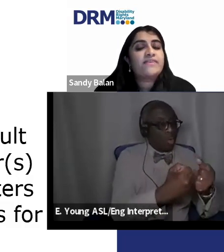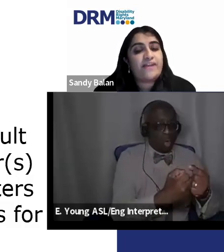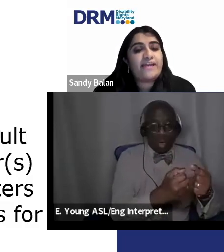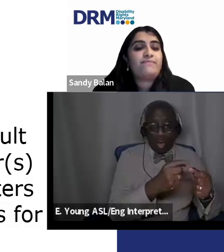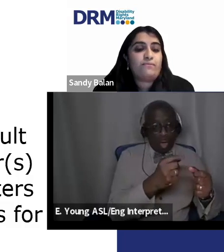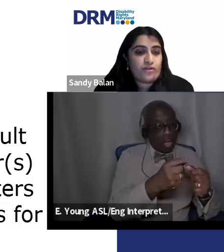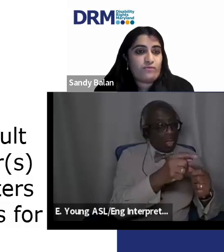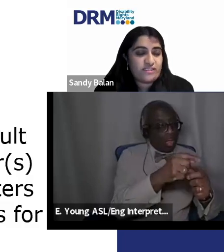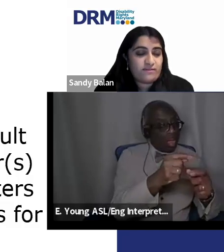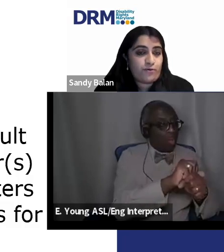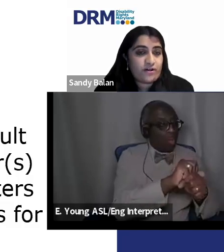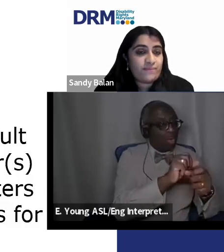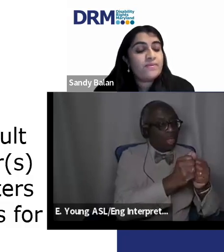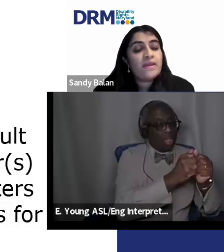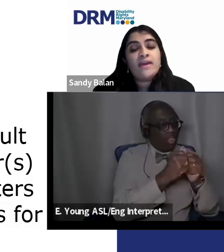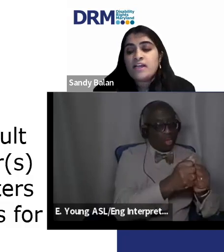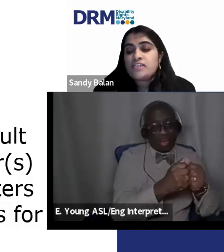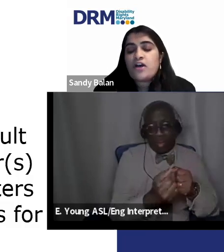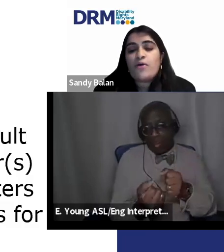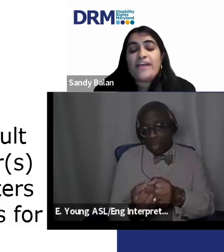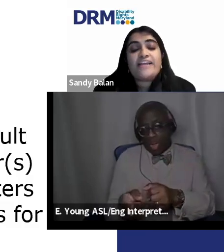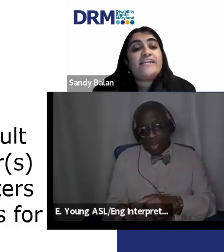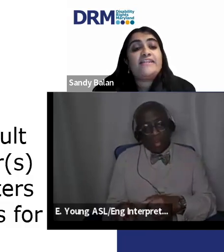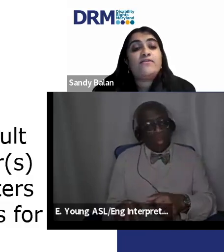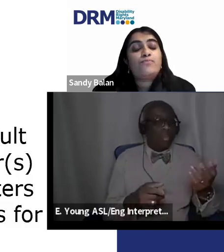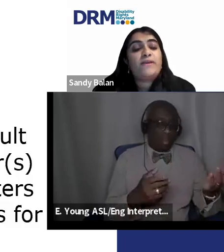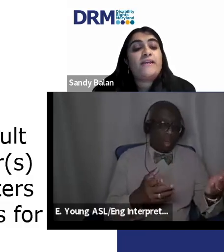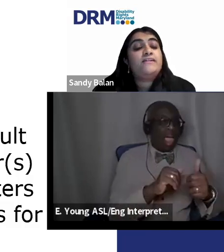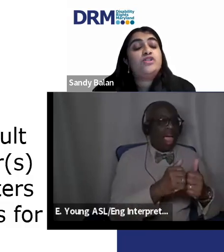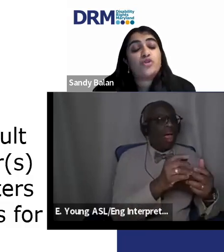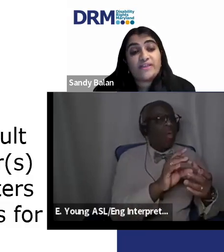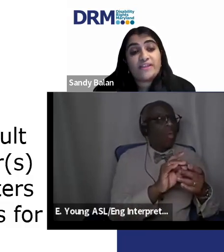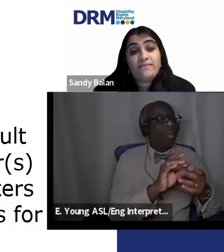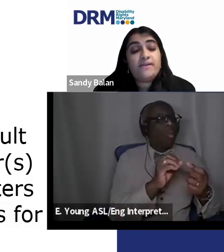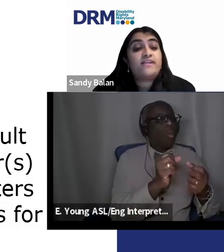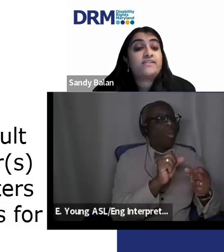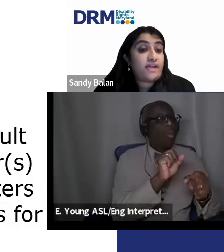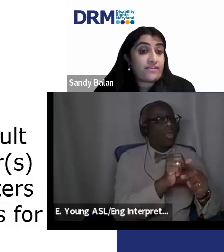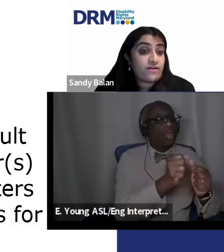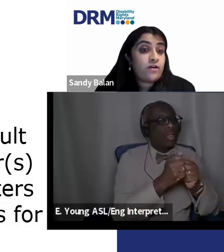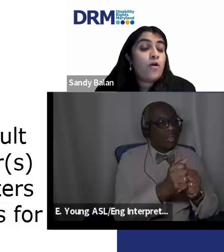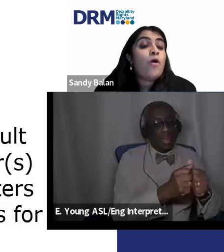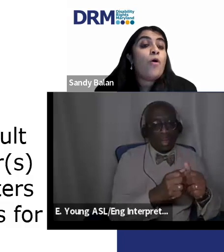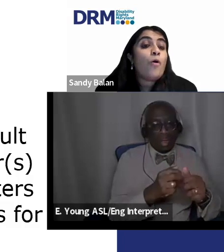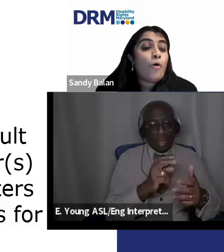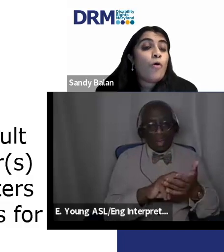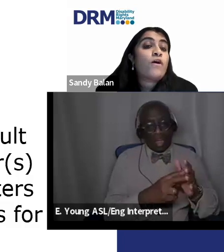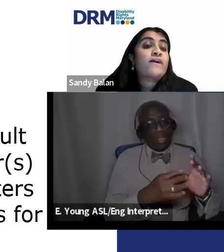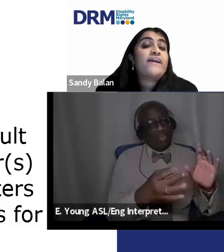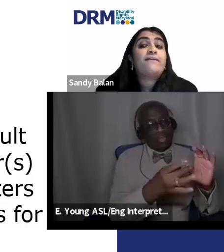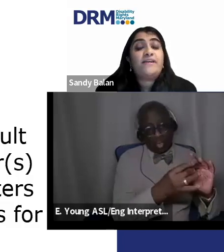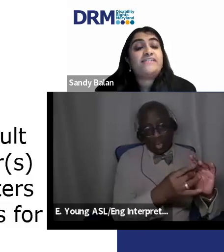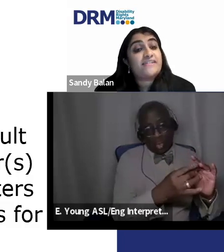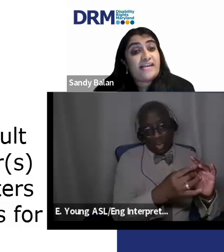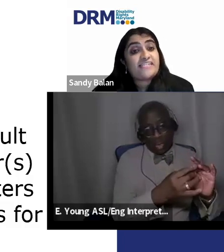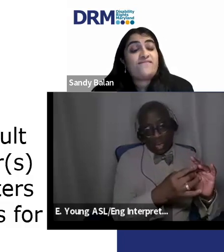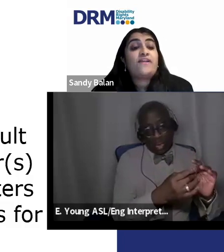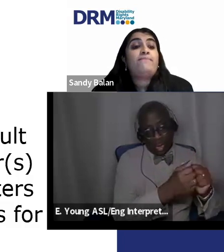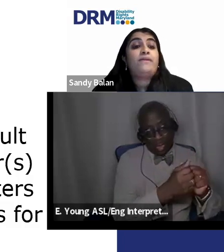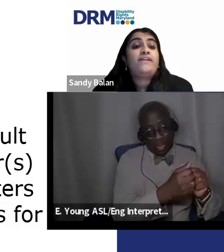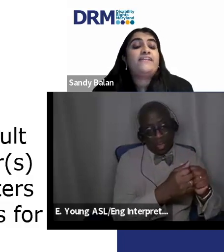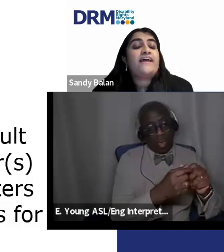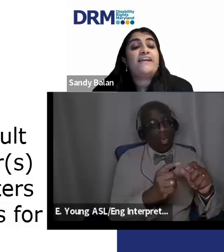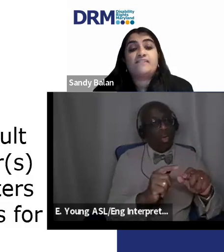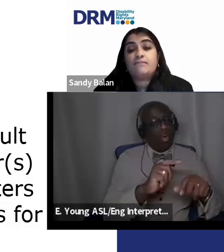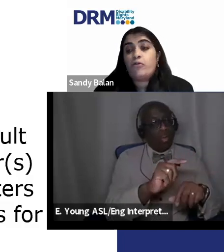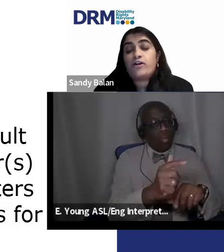remember, there can be more than one supporter. So it can either be jointly, meaning together, or it can be